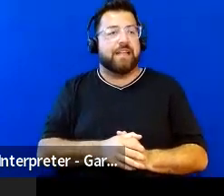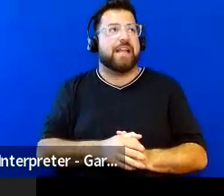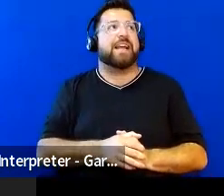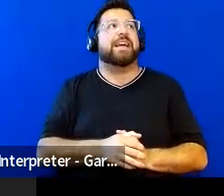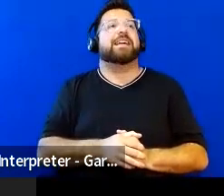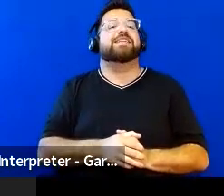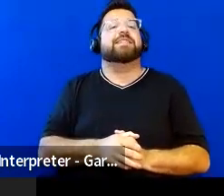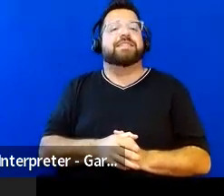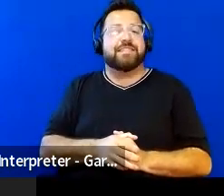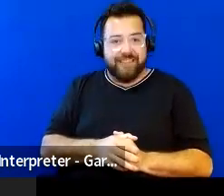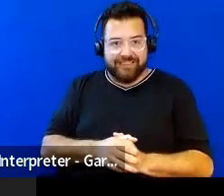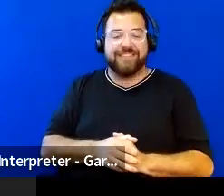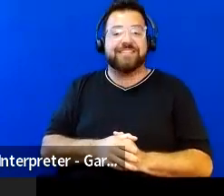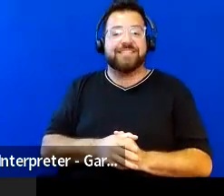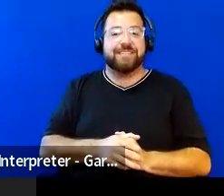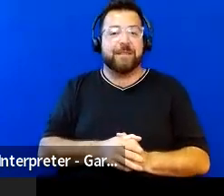yes,